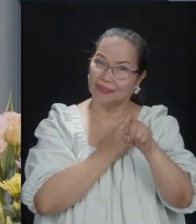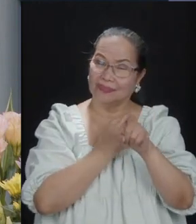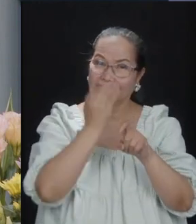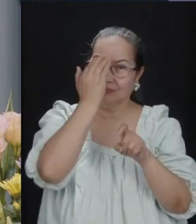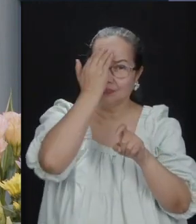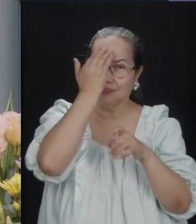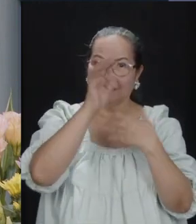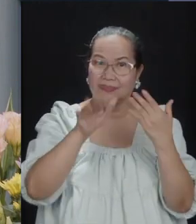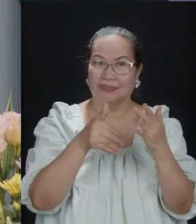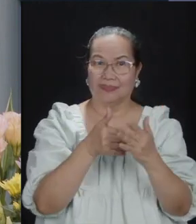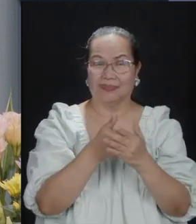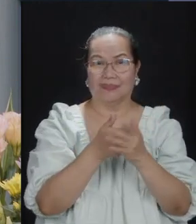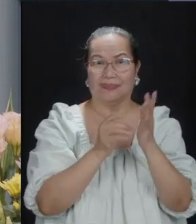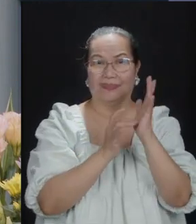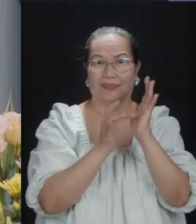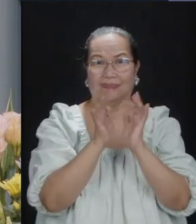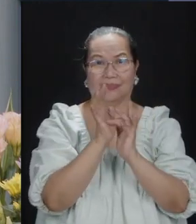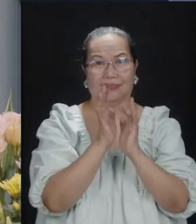while